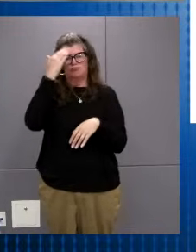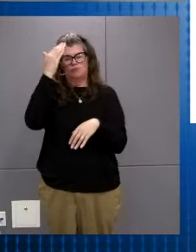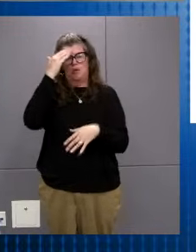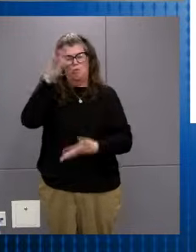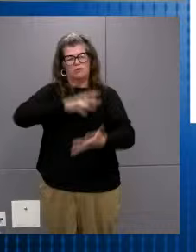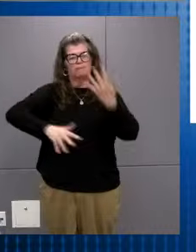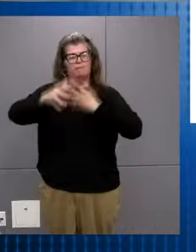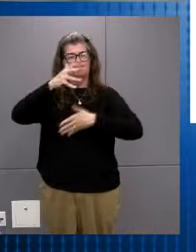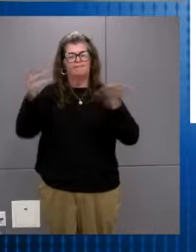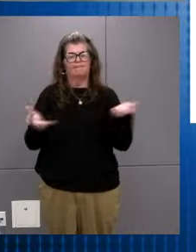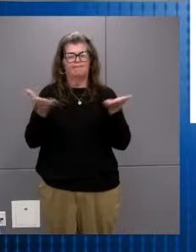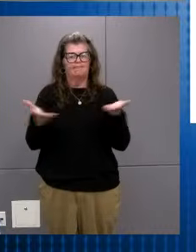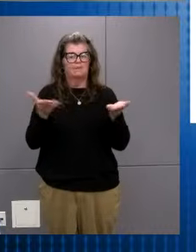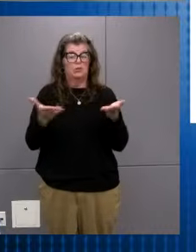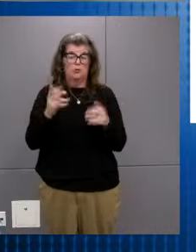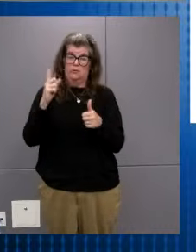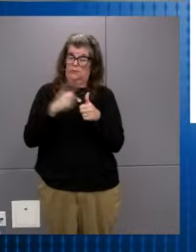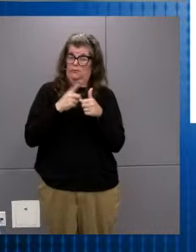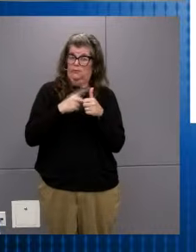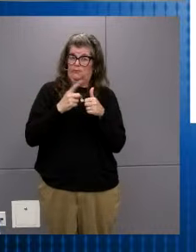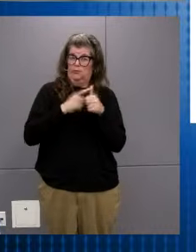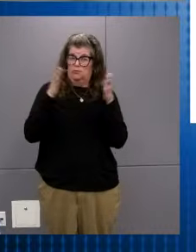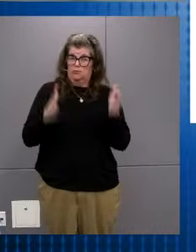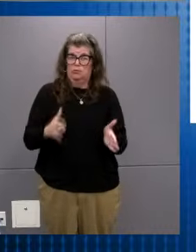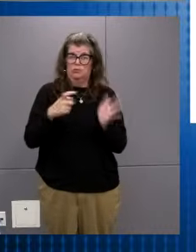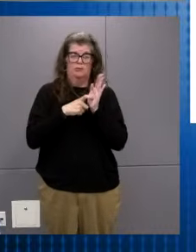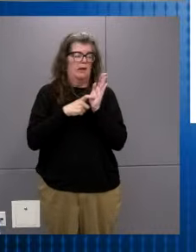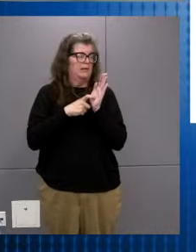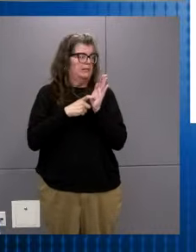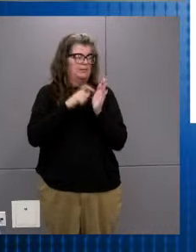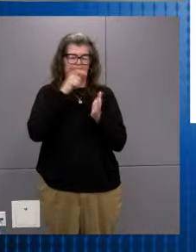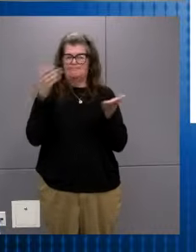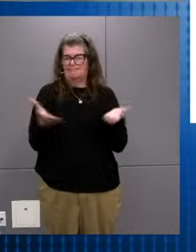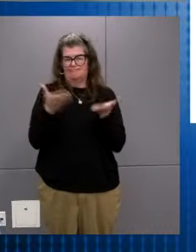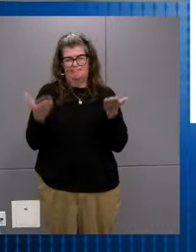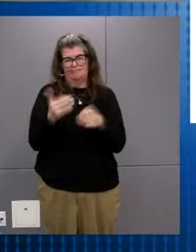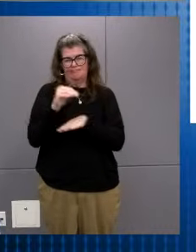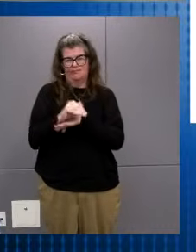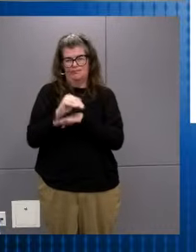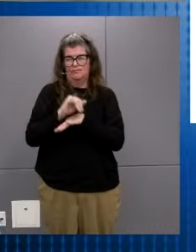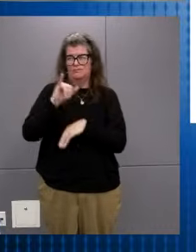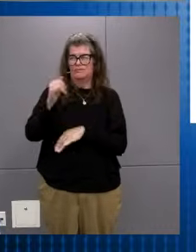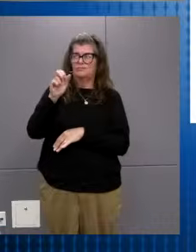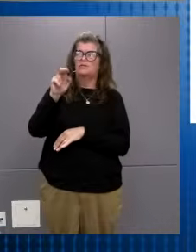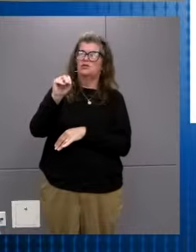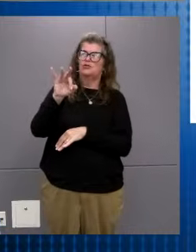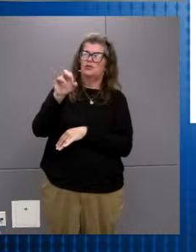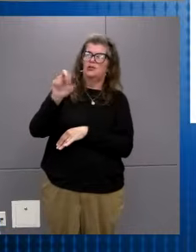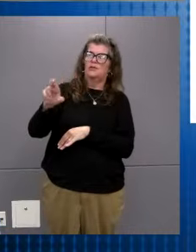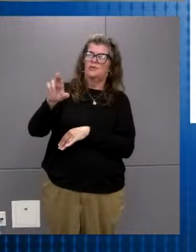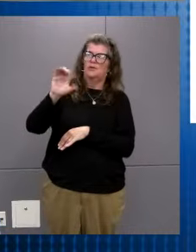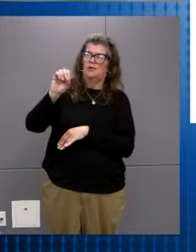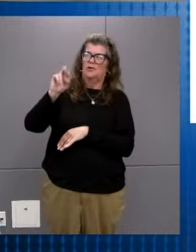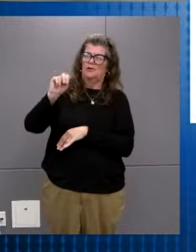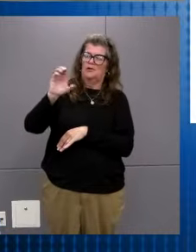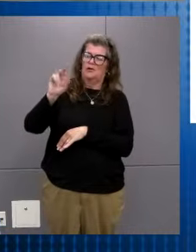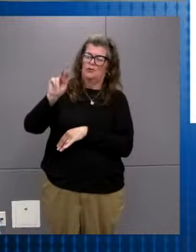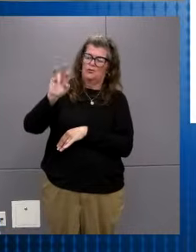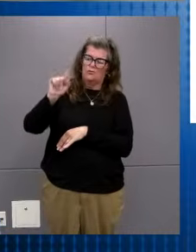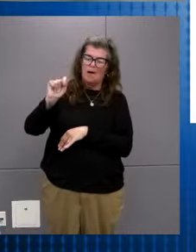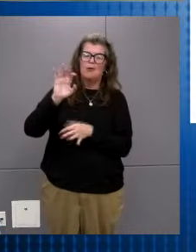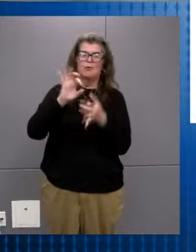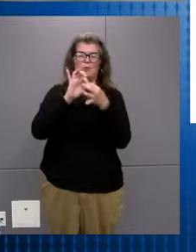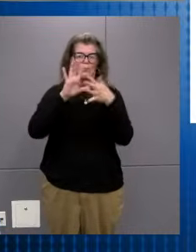So the first person I want to recognize, she is not here tonight, but Jennifer Cronkrite, who could not be with us, she's our coordinator